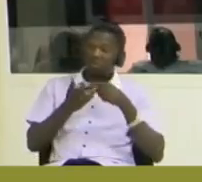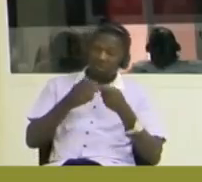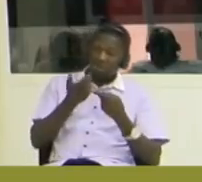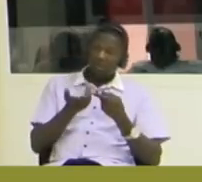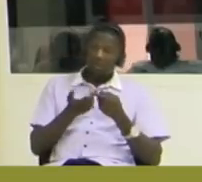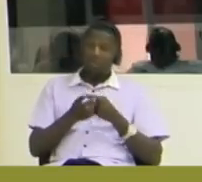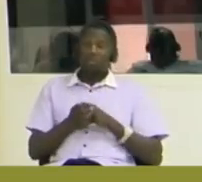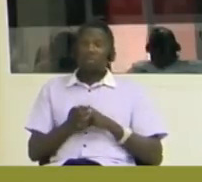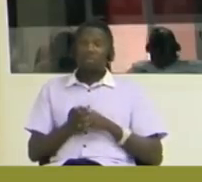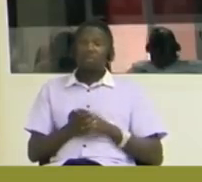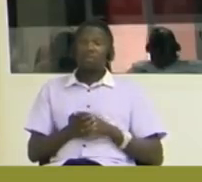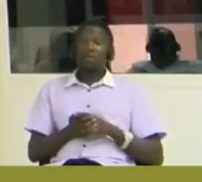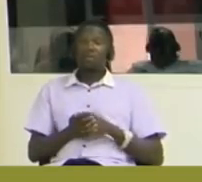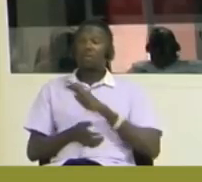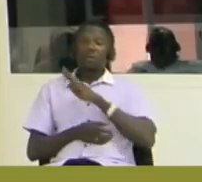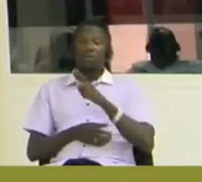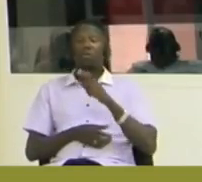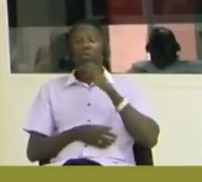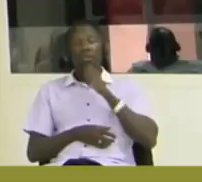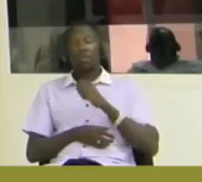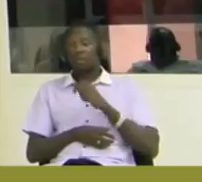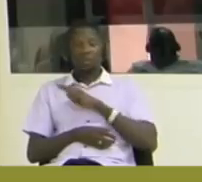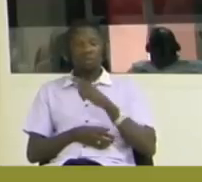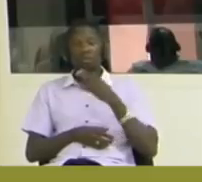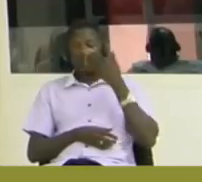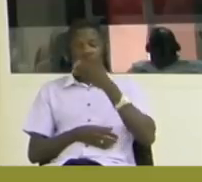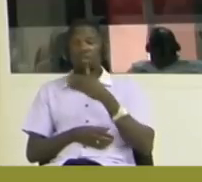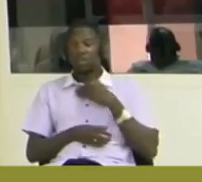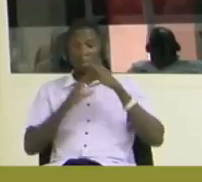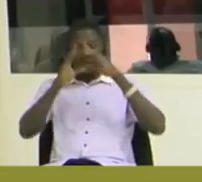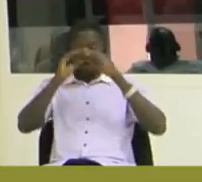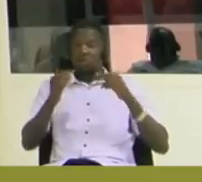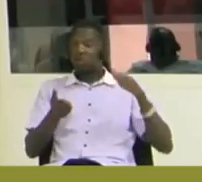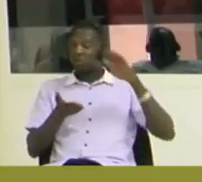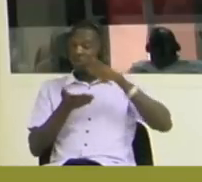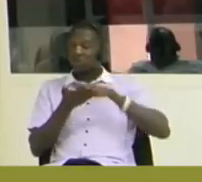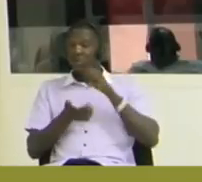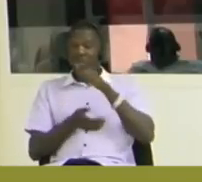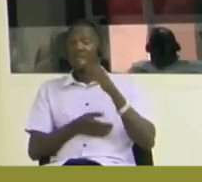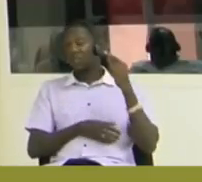No, sir, I was not there at that house on that day.